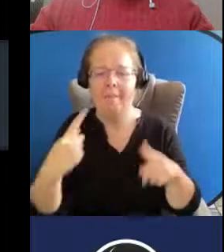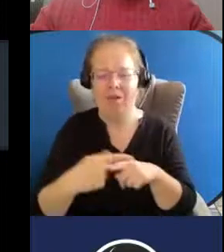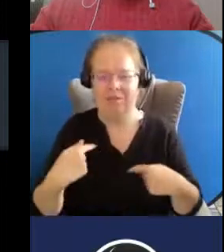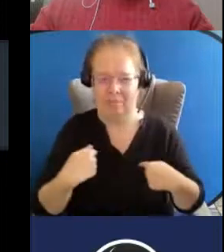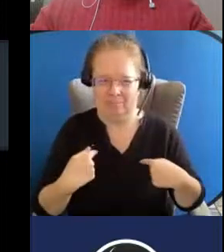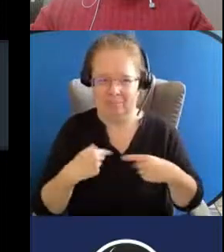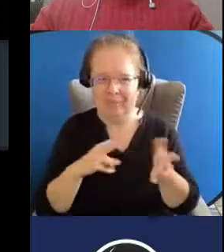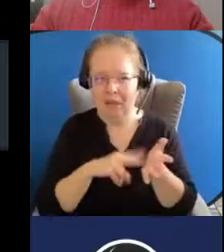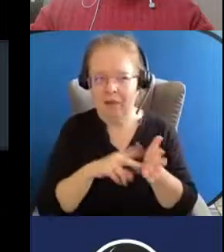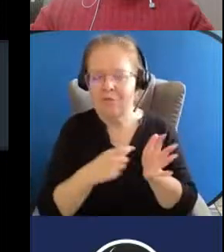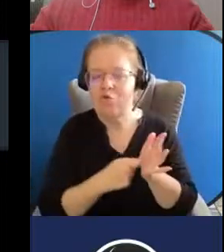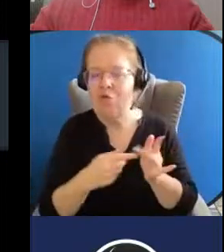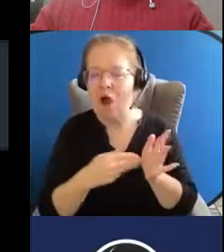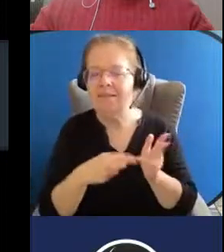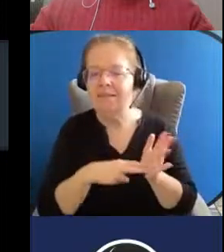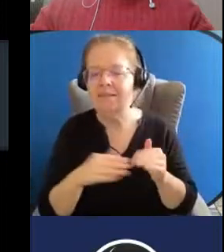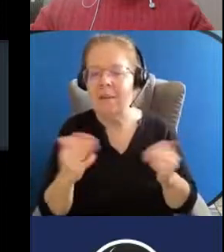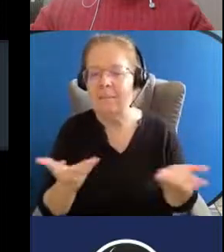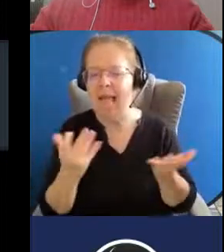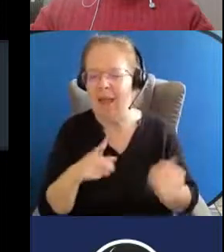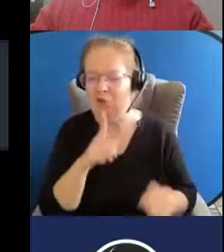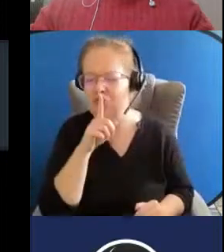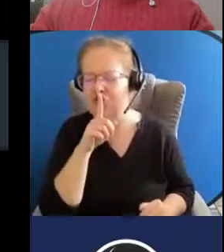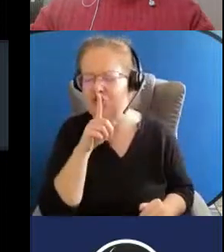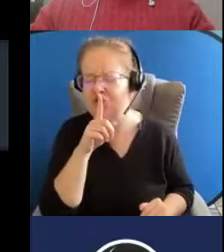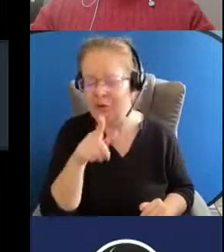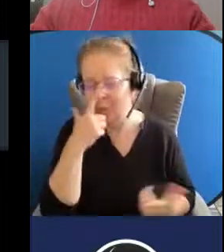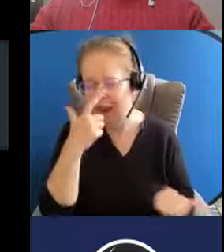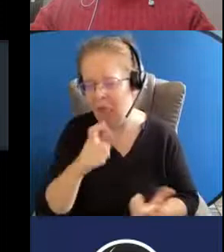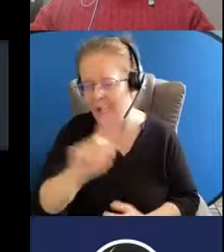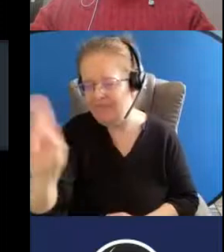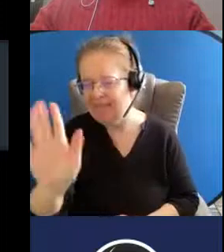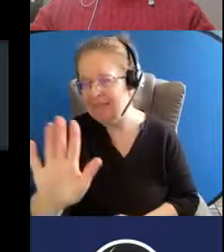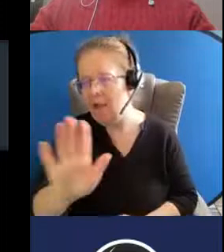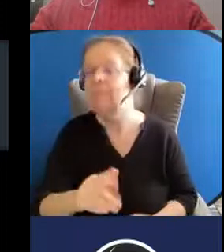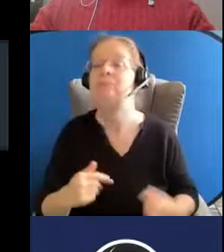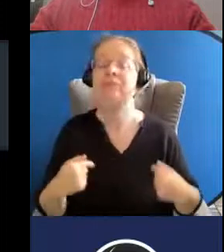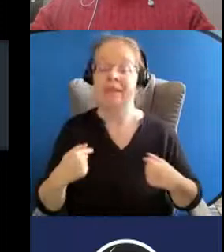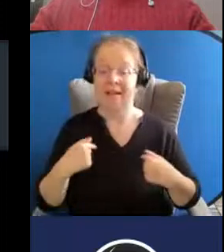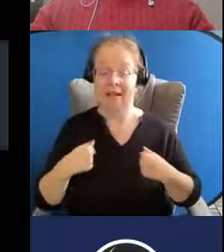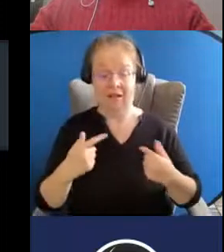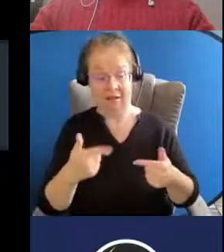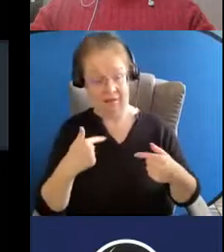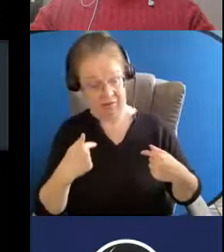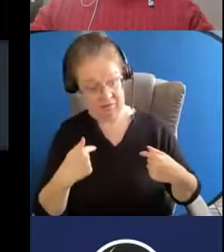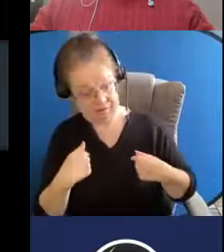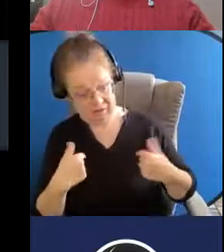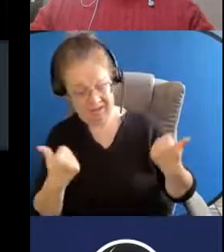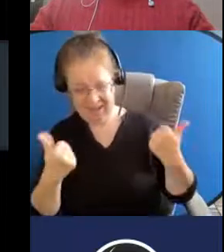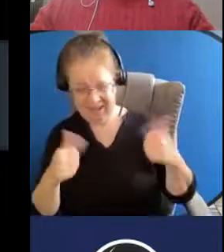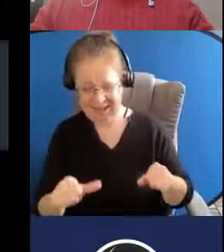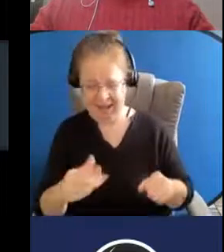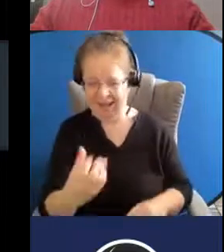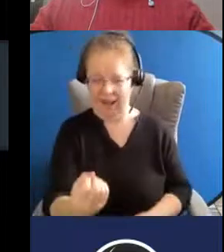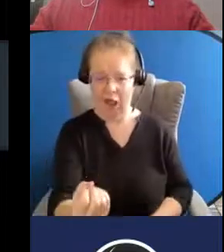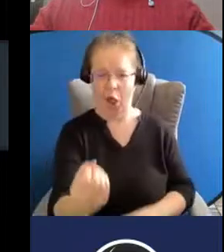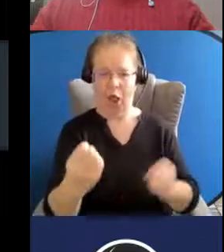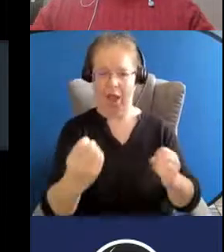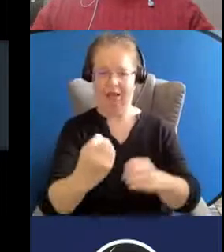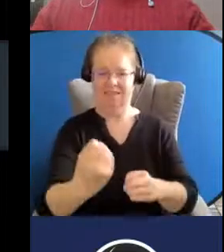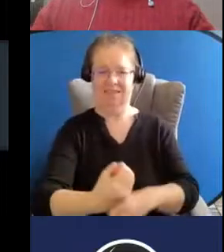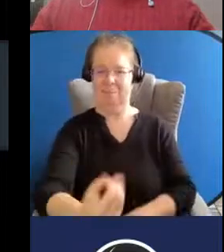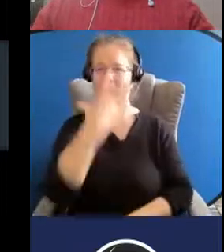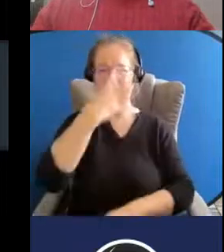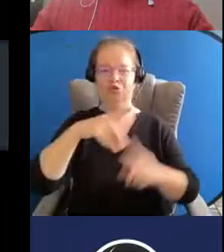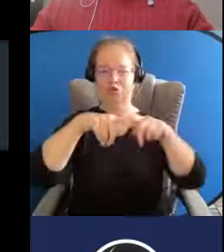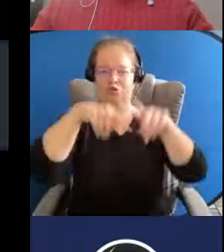Addy, you can have a laugh about that one. And like, as soon as you get that splash screen on Forza, you